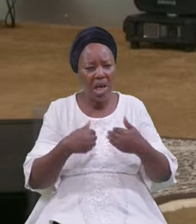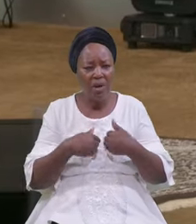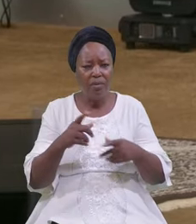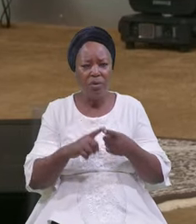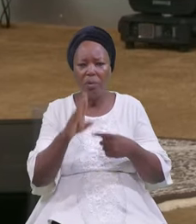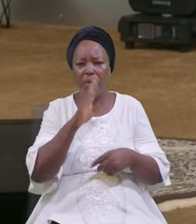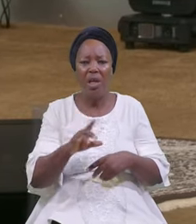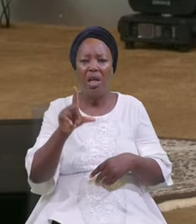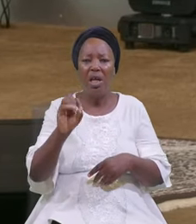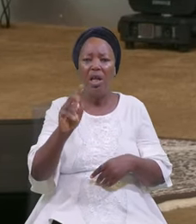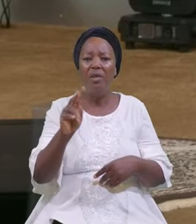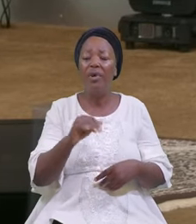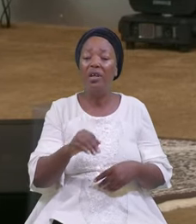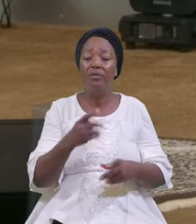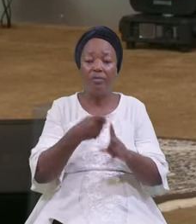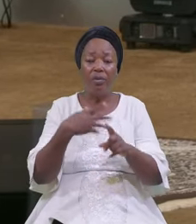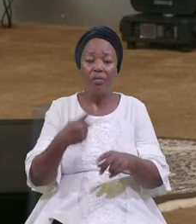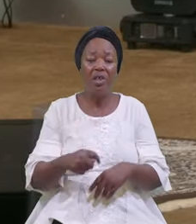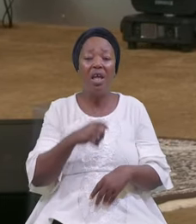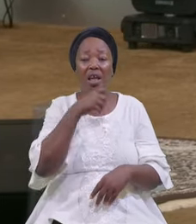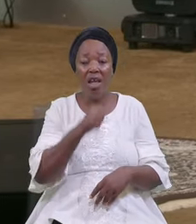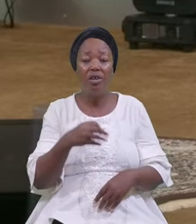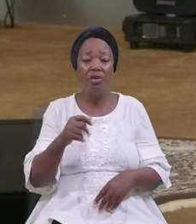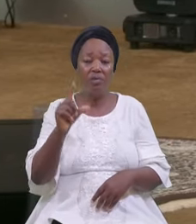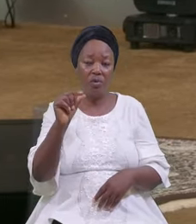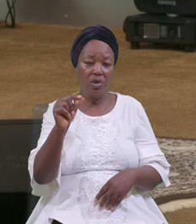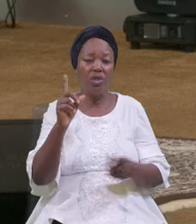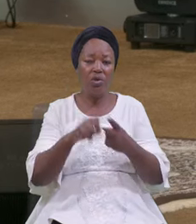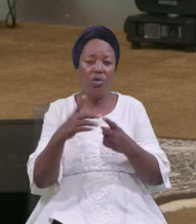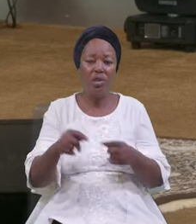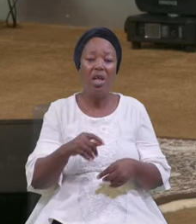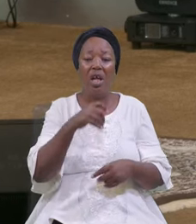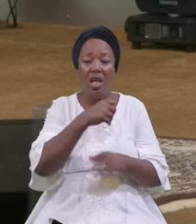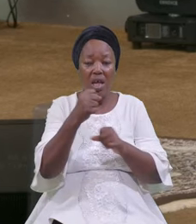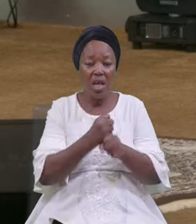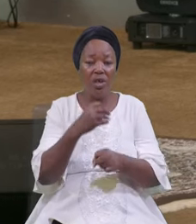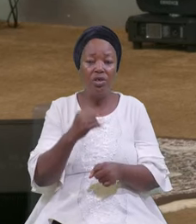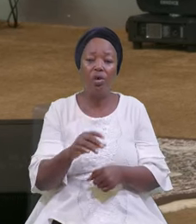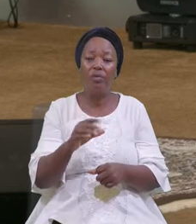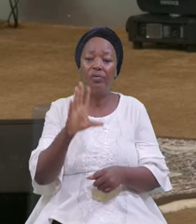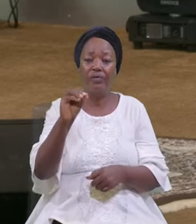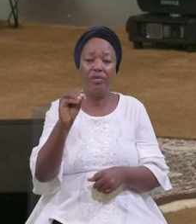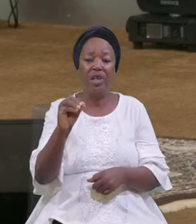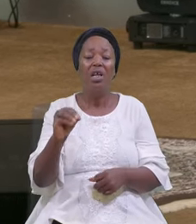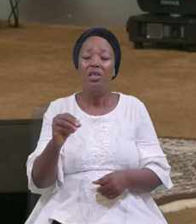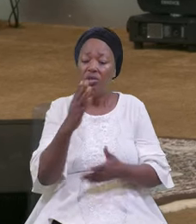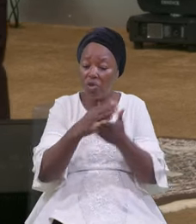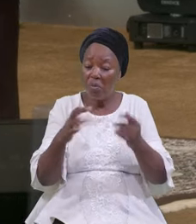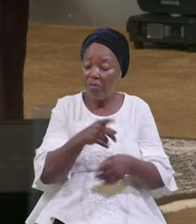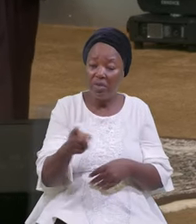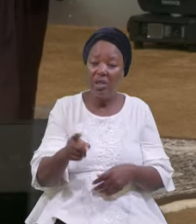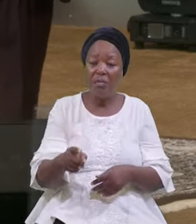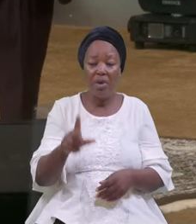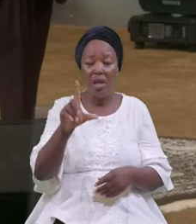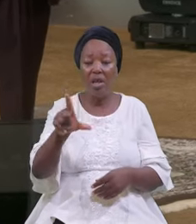the age of 20 to the age of 50. Some of them Levites before they got married.